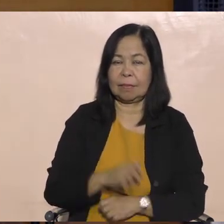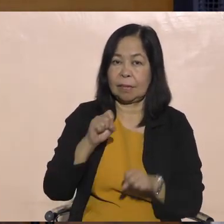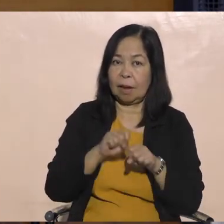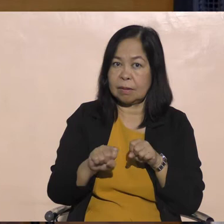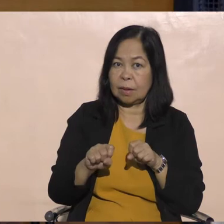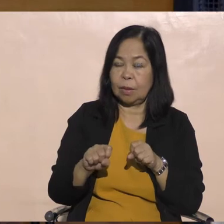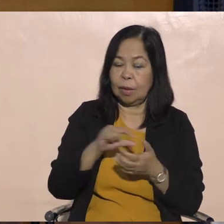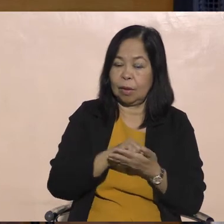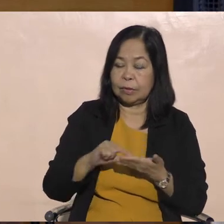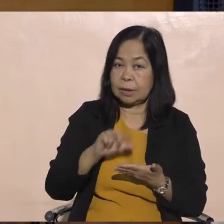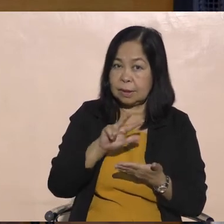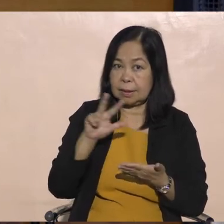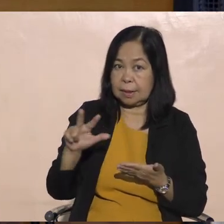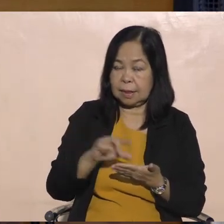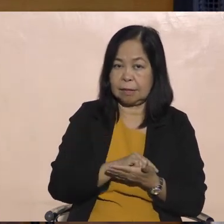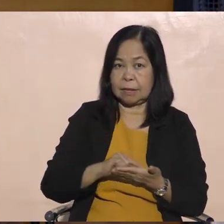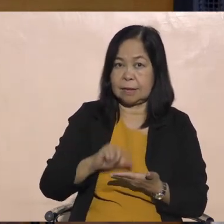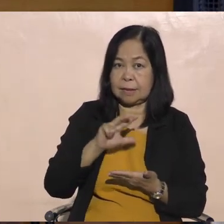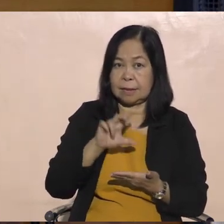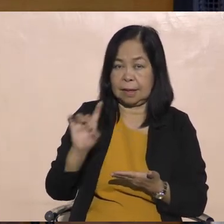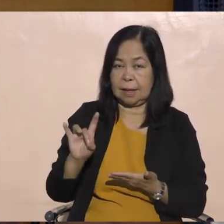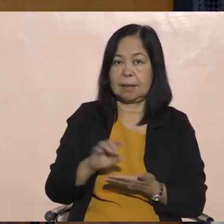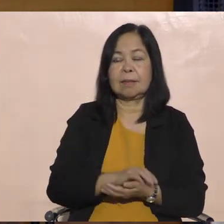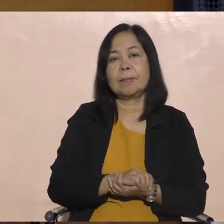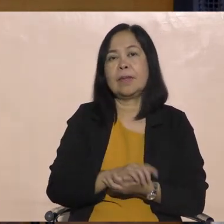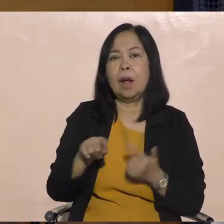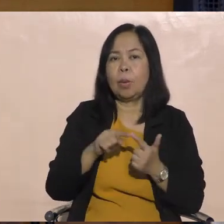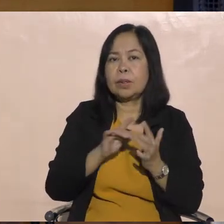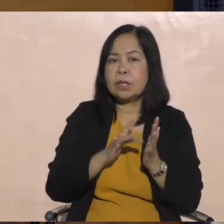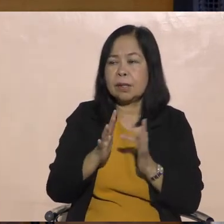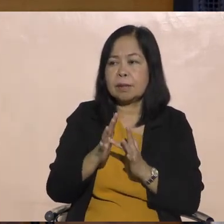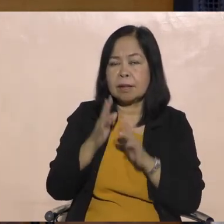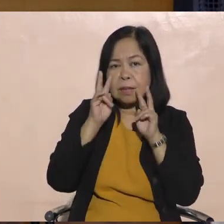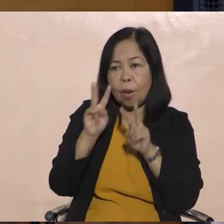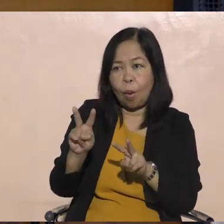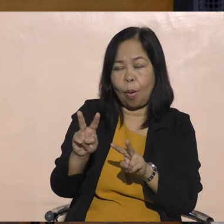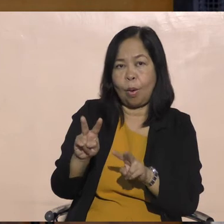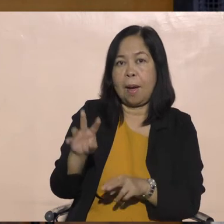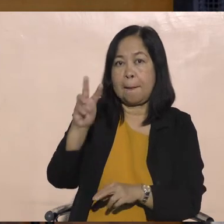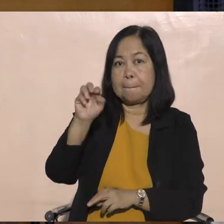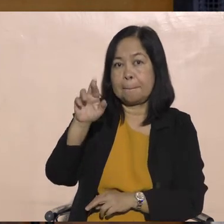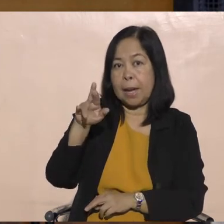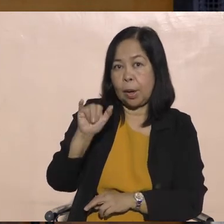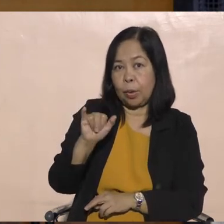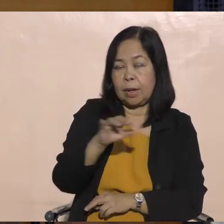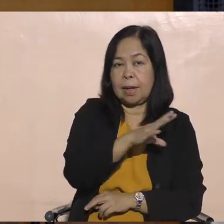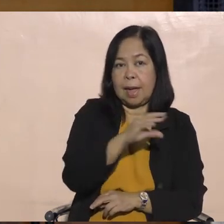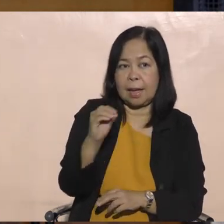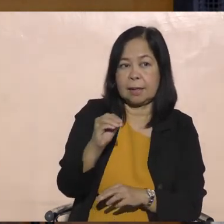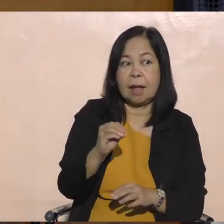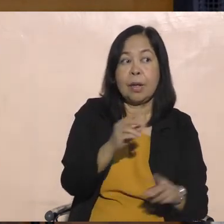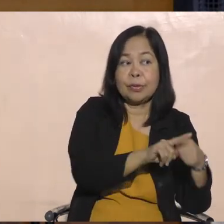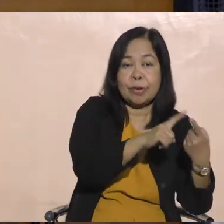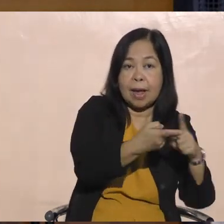So kani diya yung verse 33 and 38, kasi diyang nakita ni Jesus si Mary and the Jews